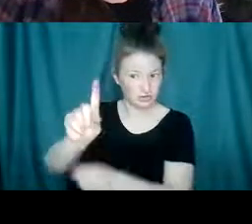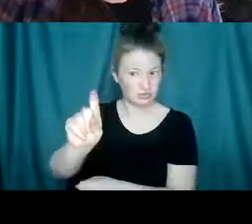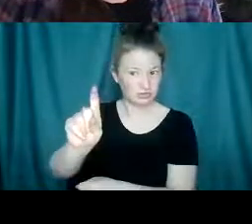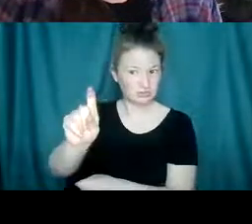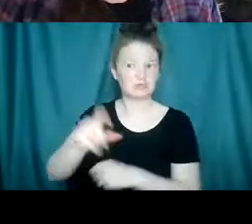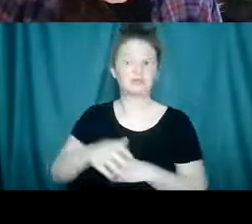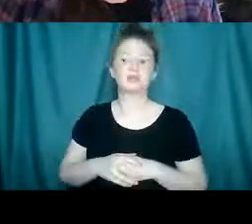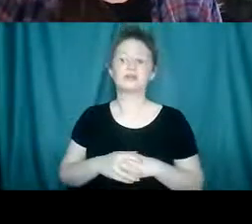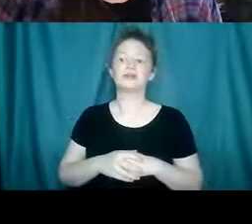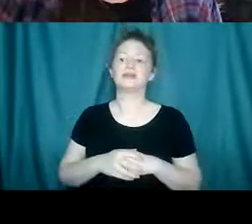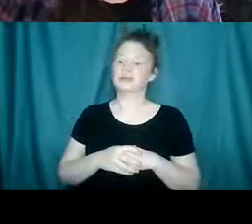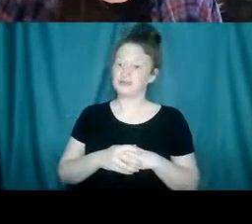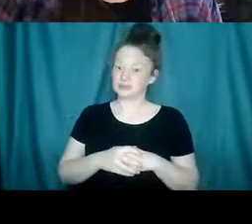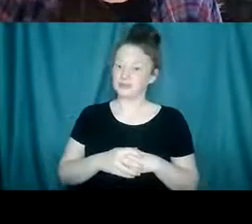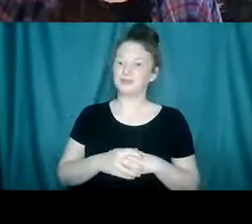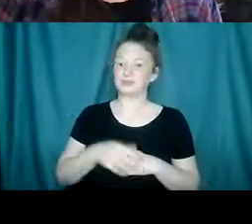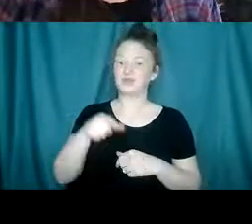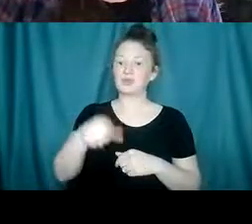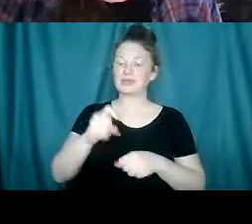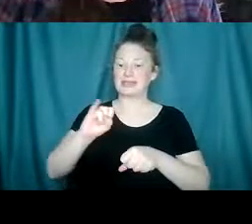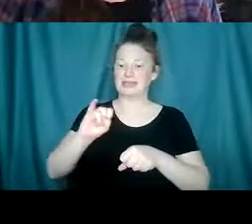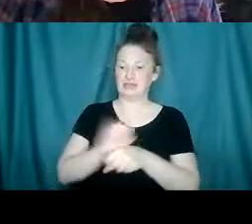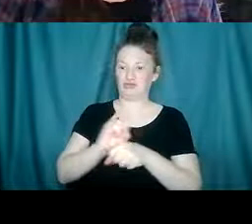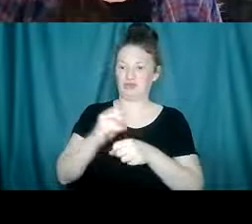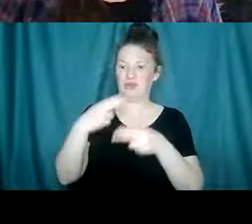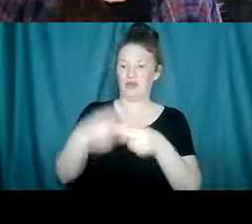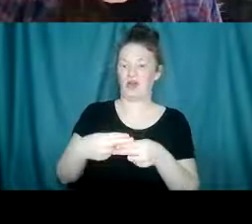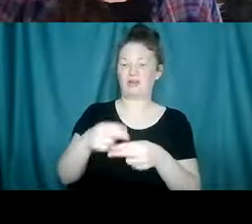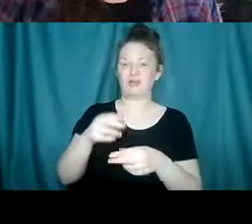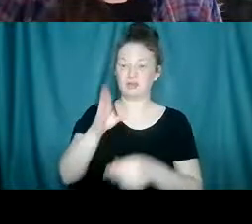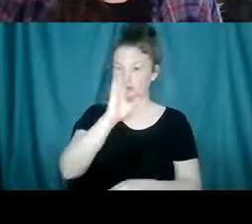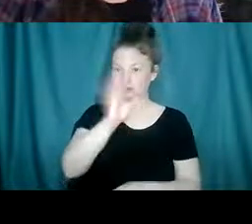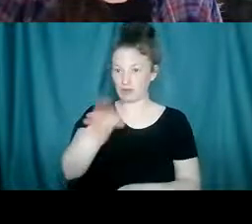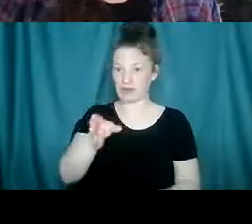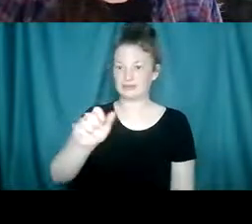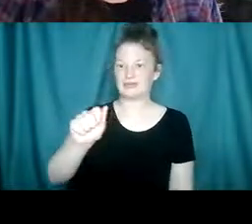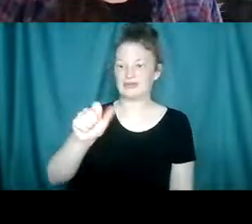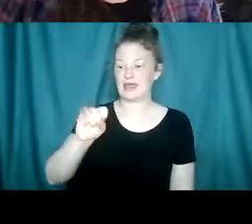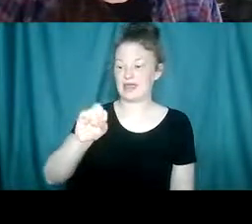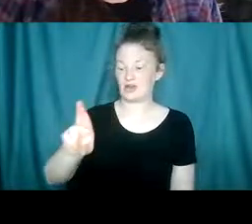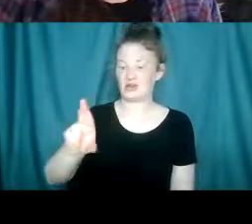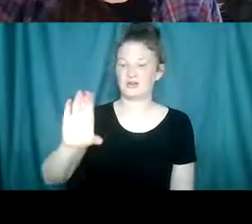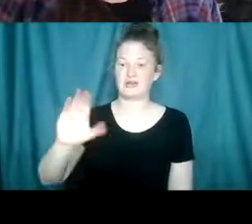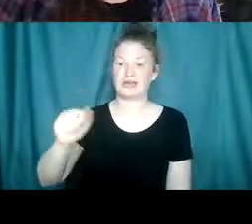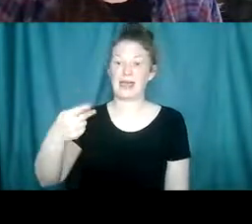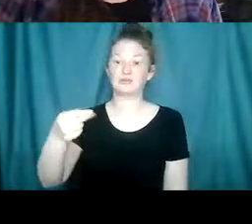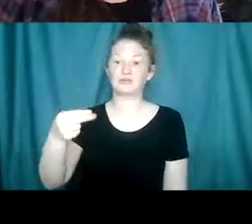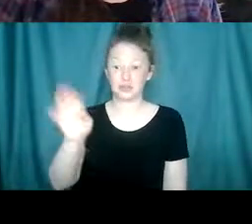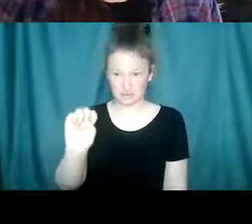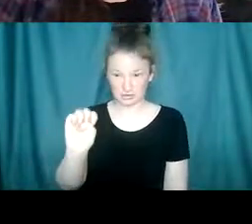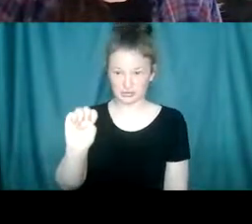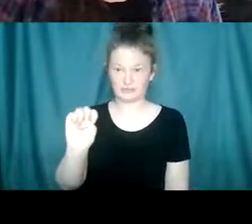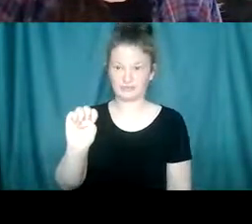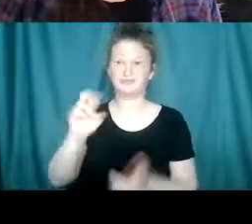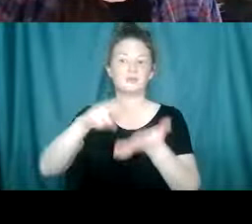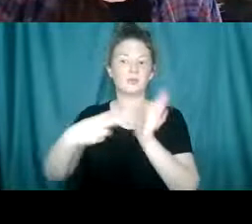So this is an industry called direct air capture. And what they do is essentially they build